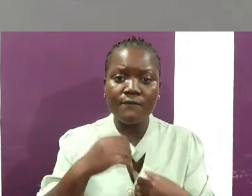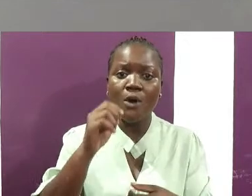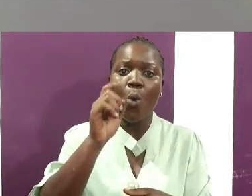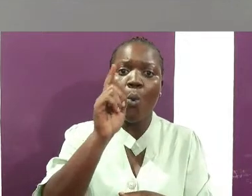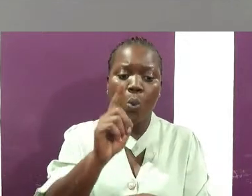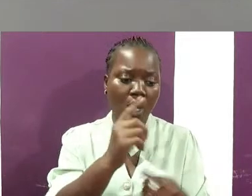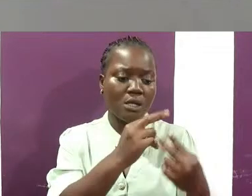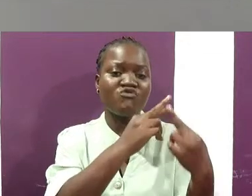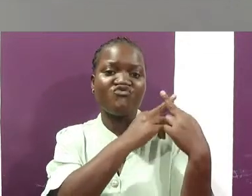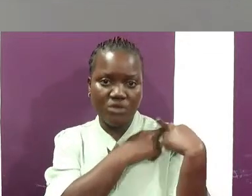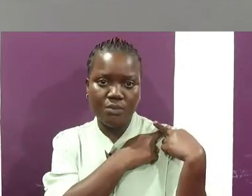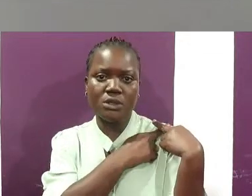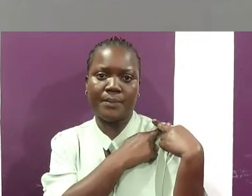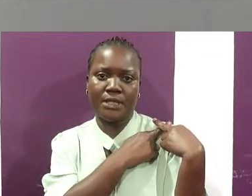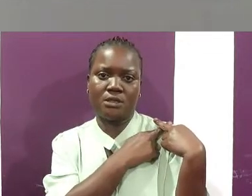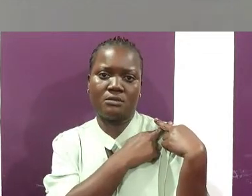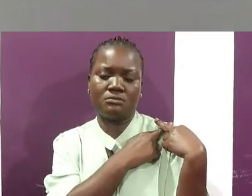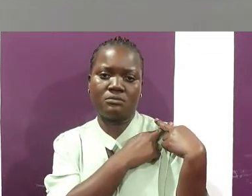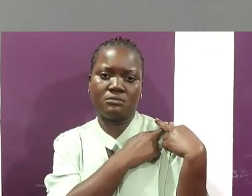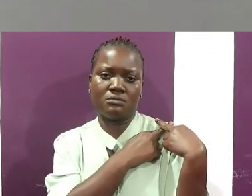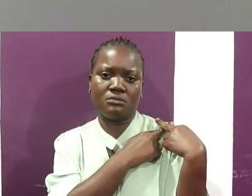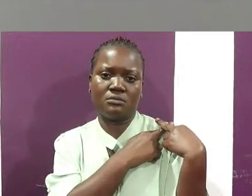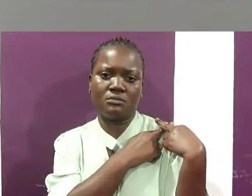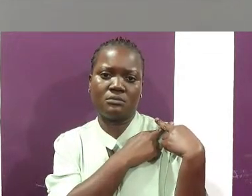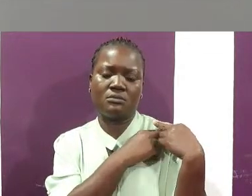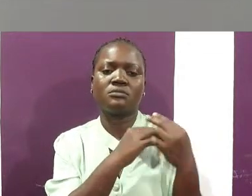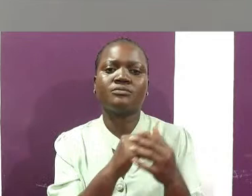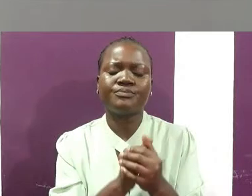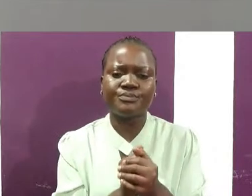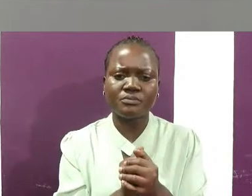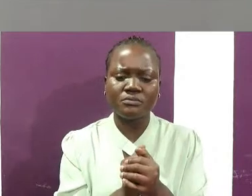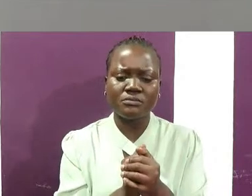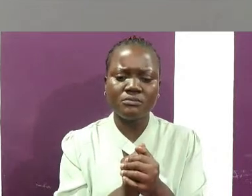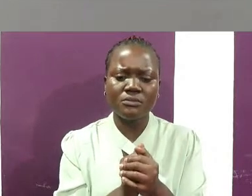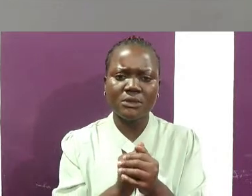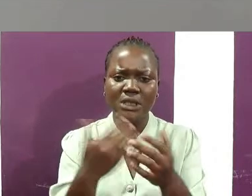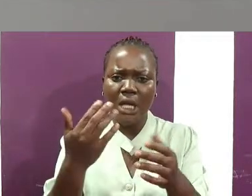They continued this charge daily according to Acts